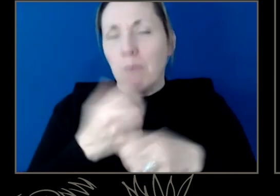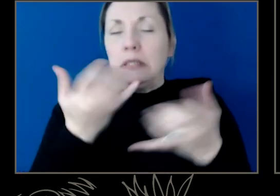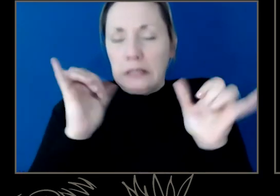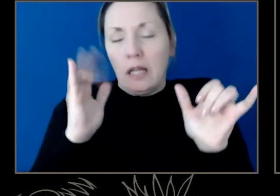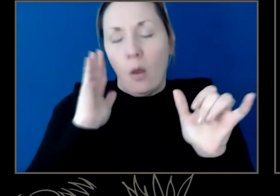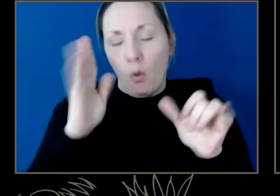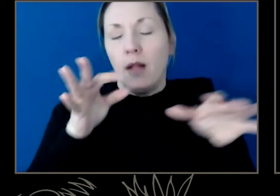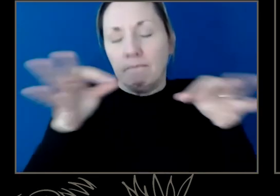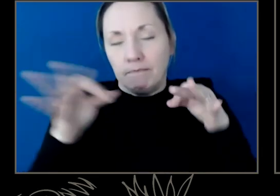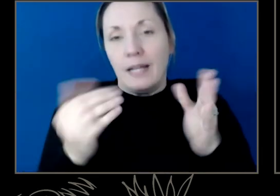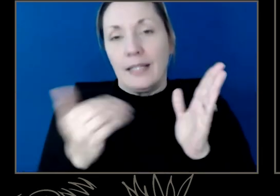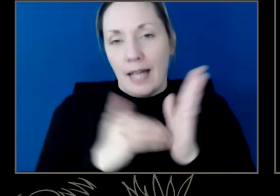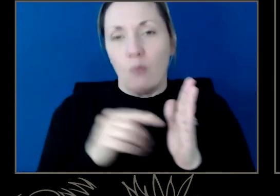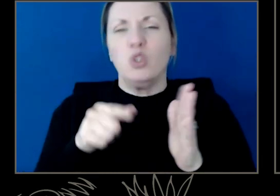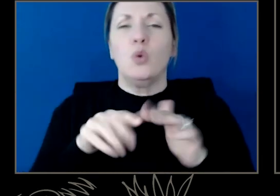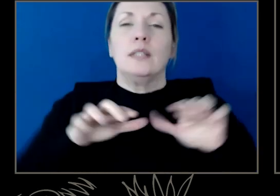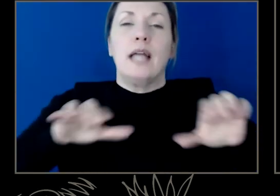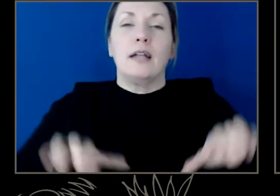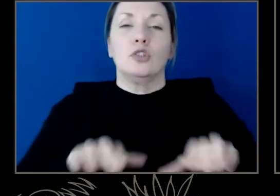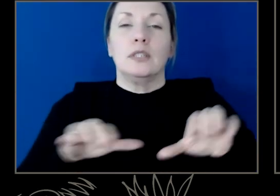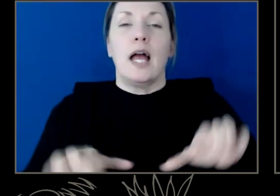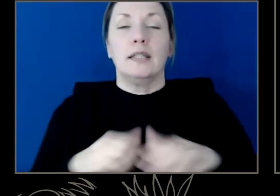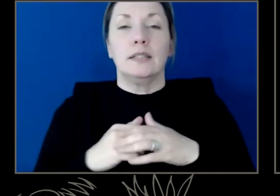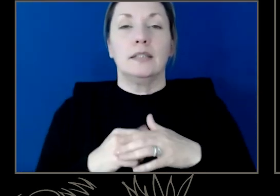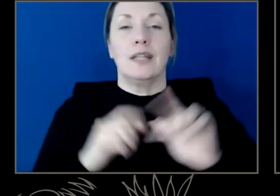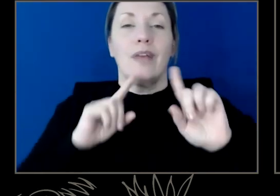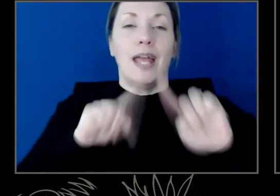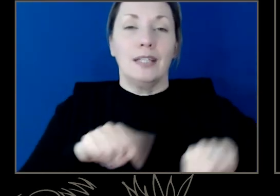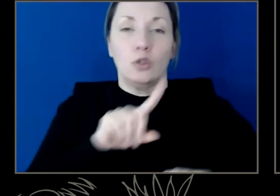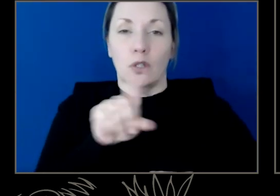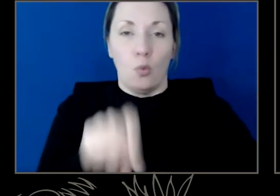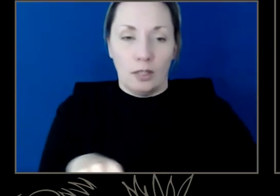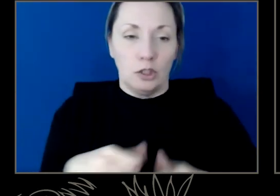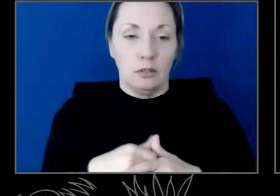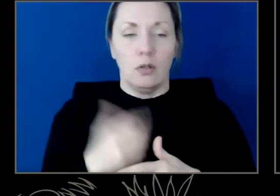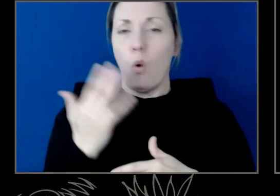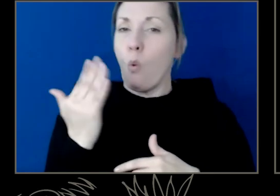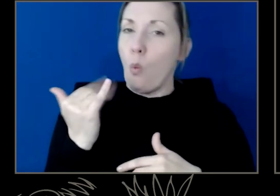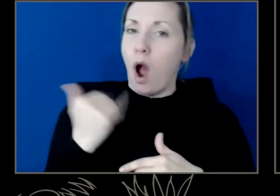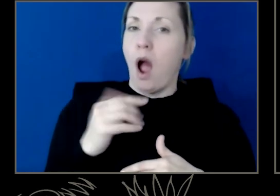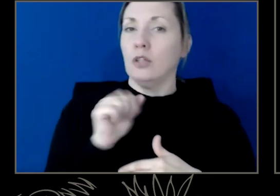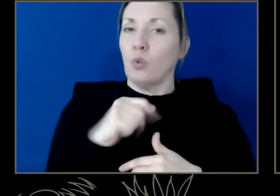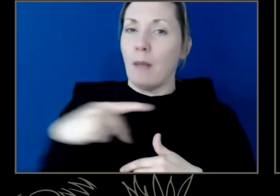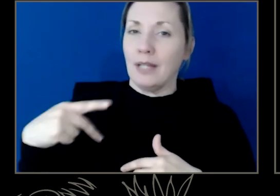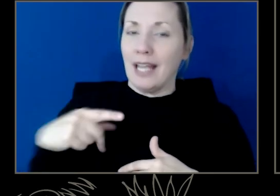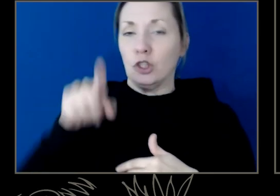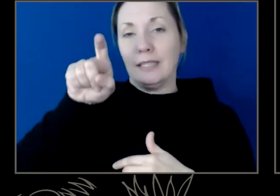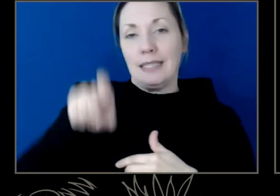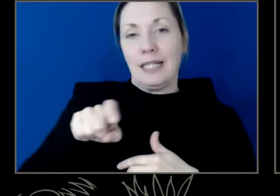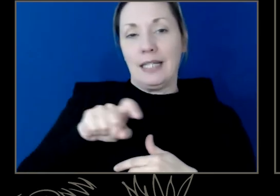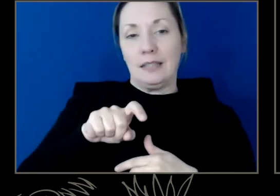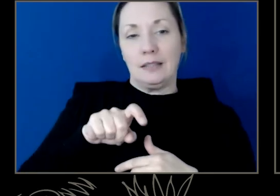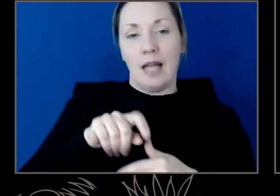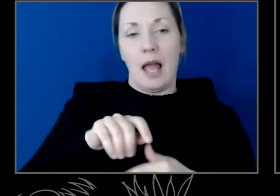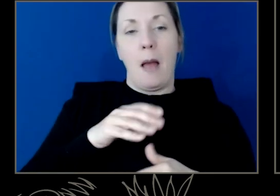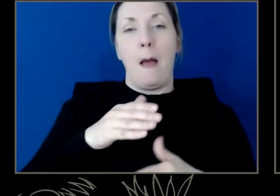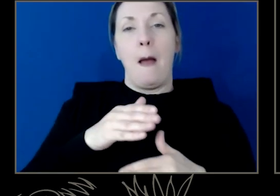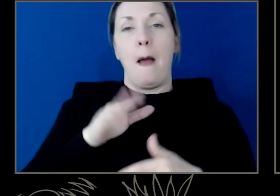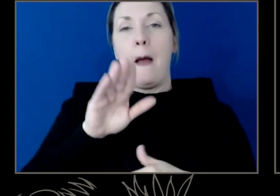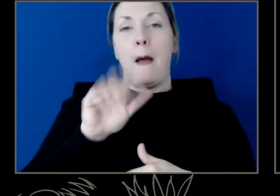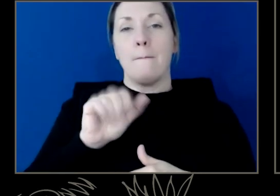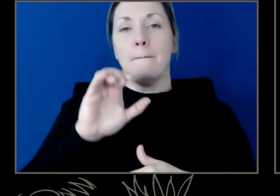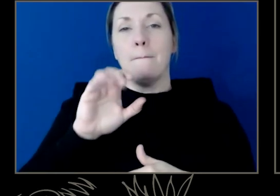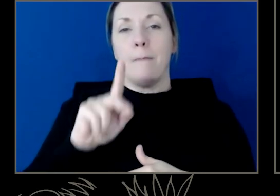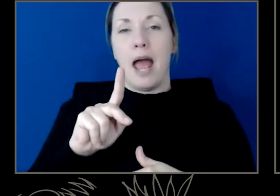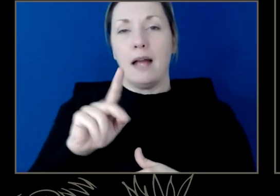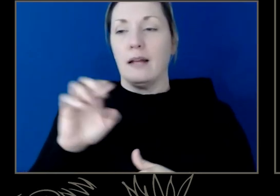through this like exercise of like answering the question, why do applications need backends? Okay, and I know you're